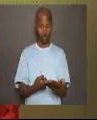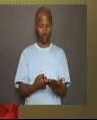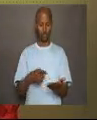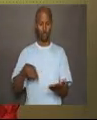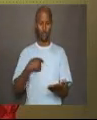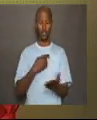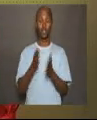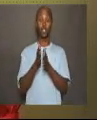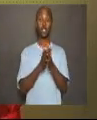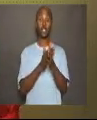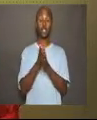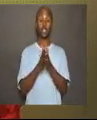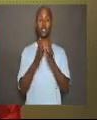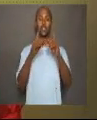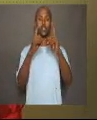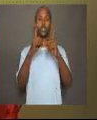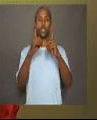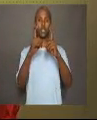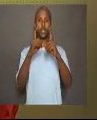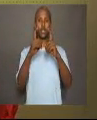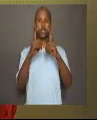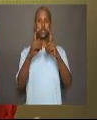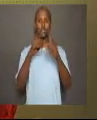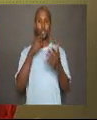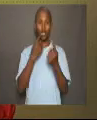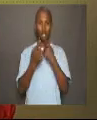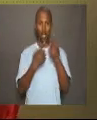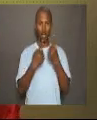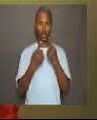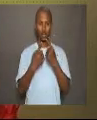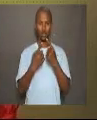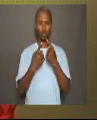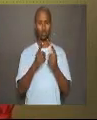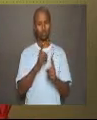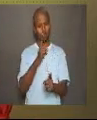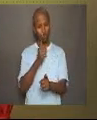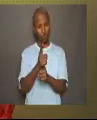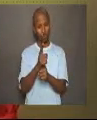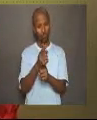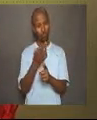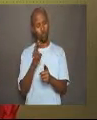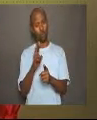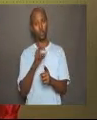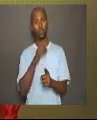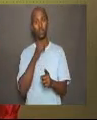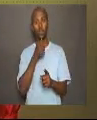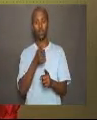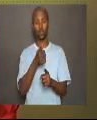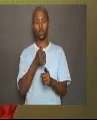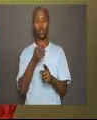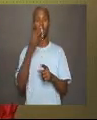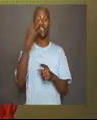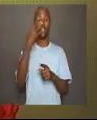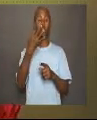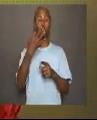to think of a test that will tell us whether or not f has a